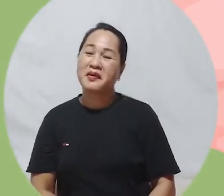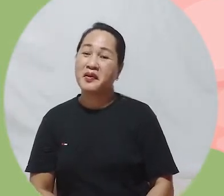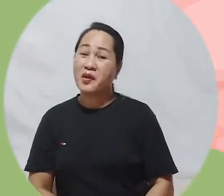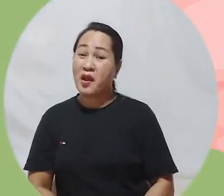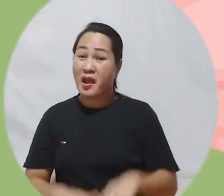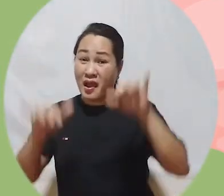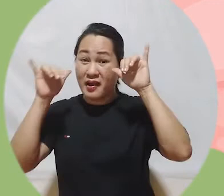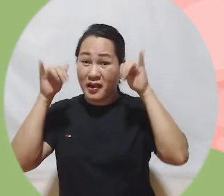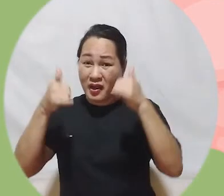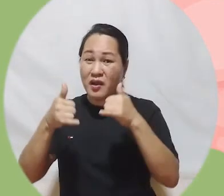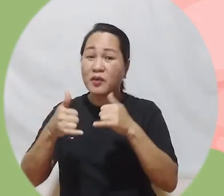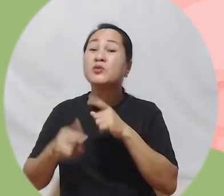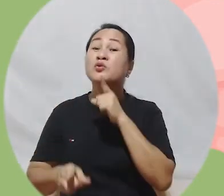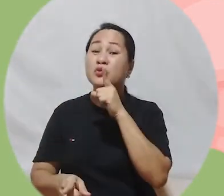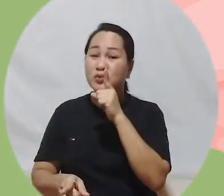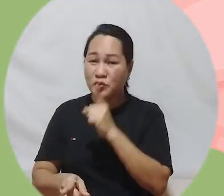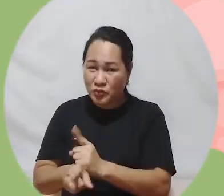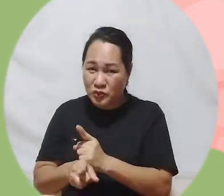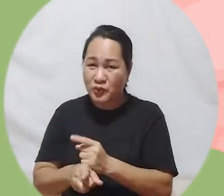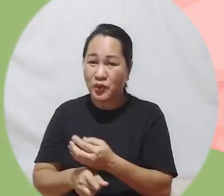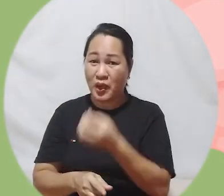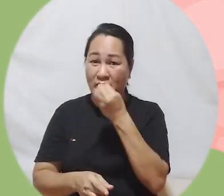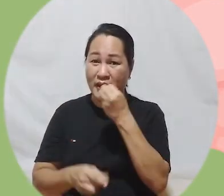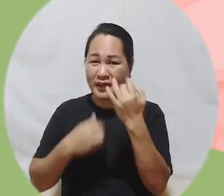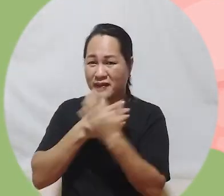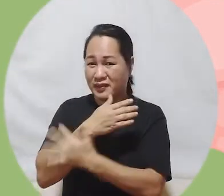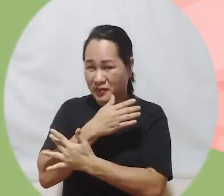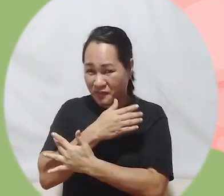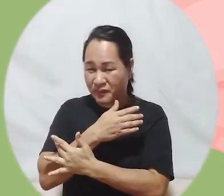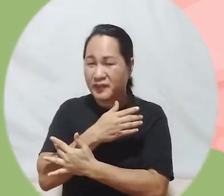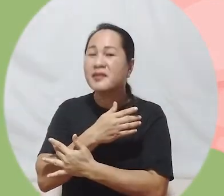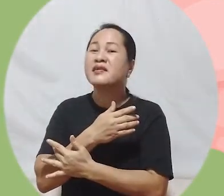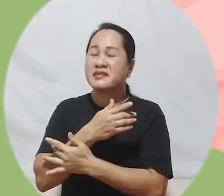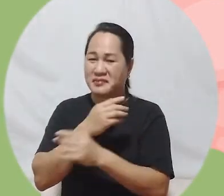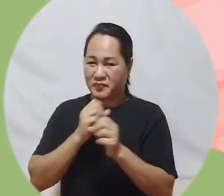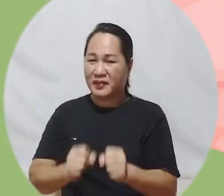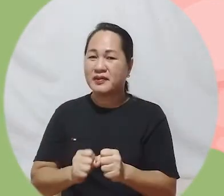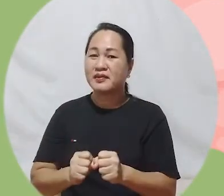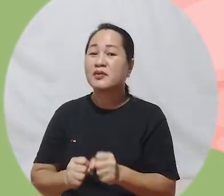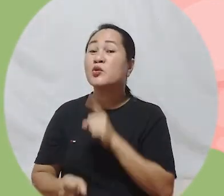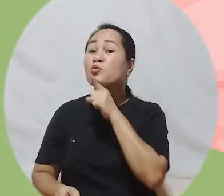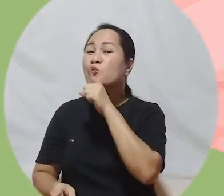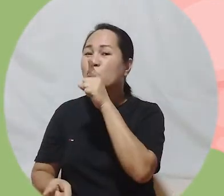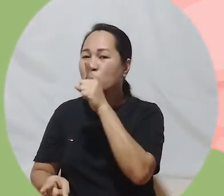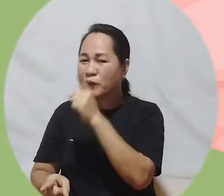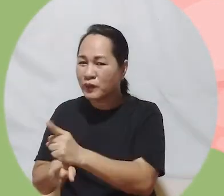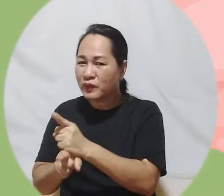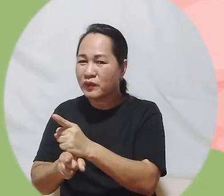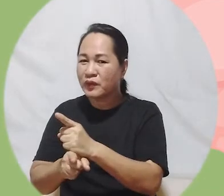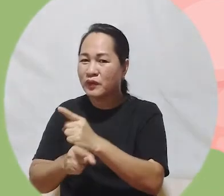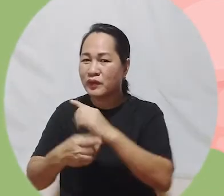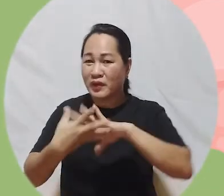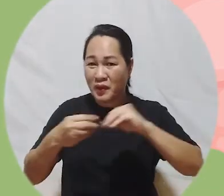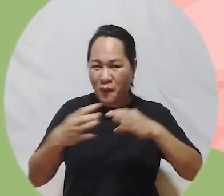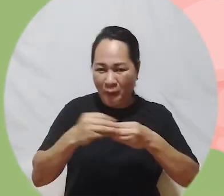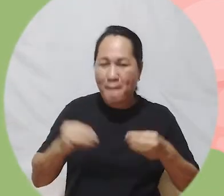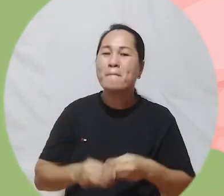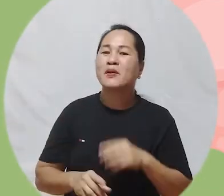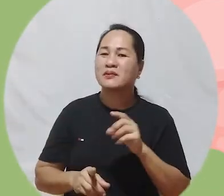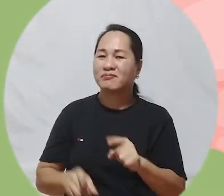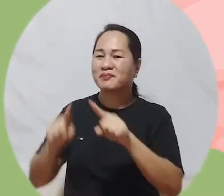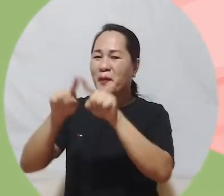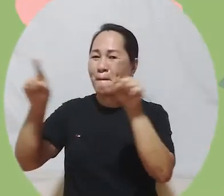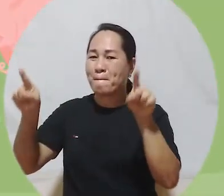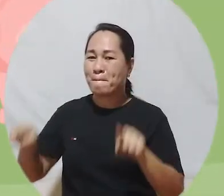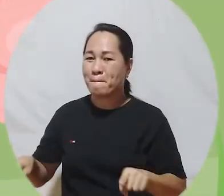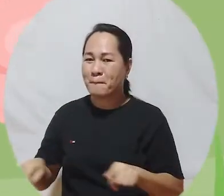Well, since a cow really eats grass in real life, this can be a character from a reality text. so we will box it.